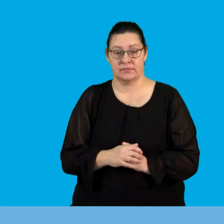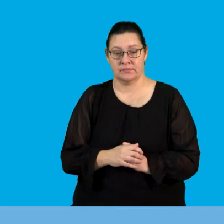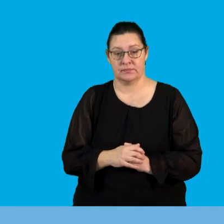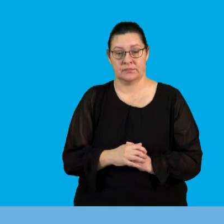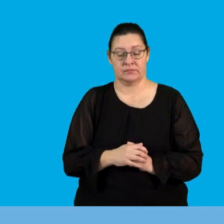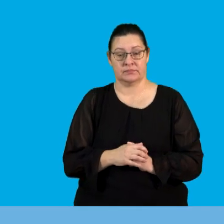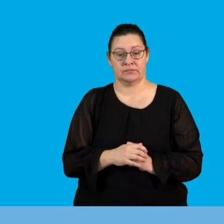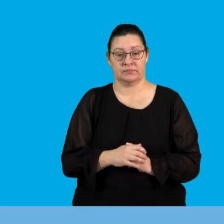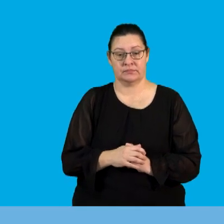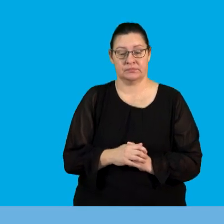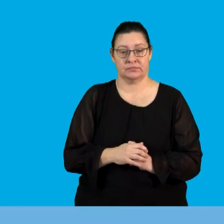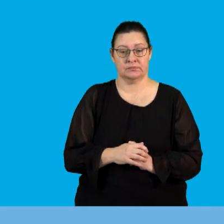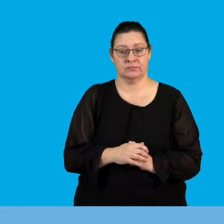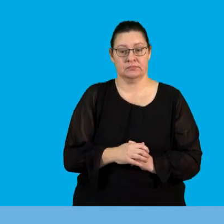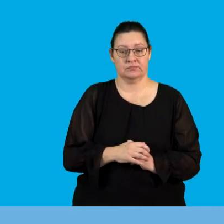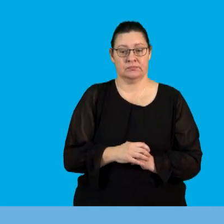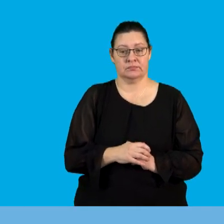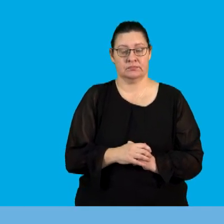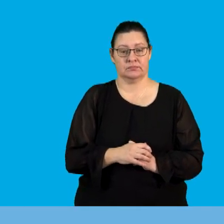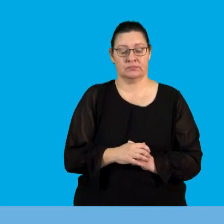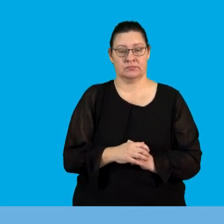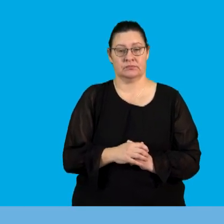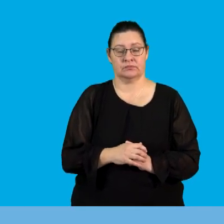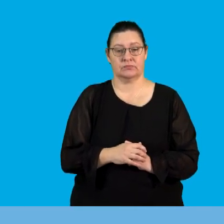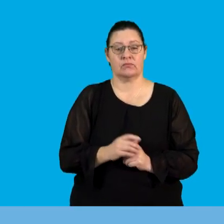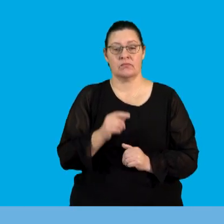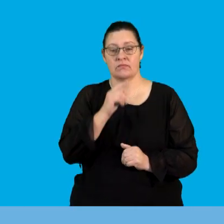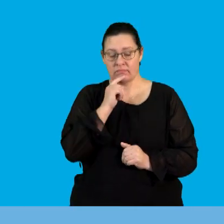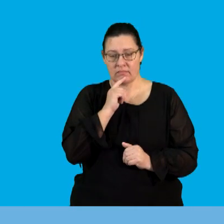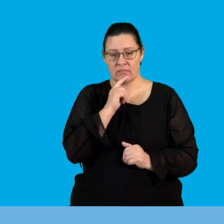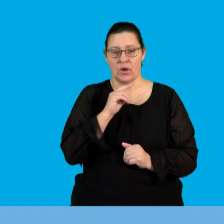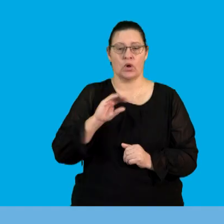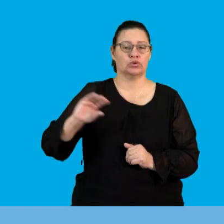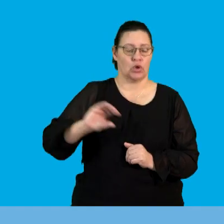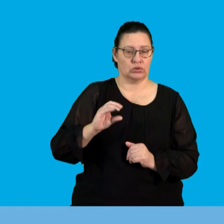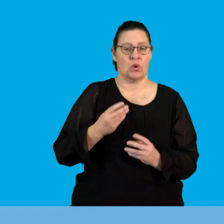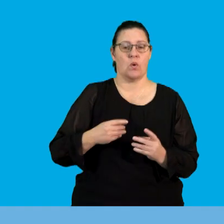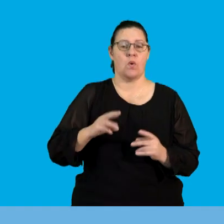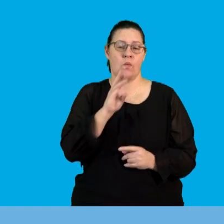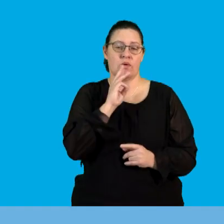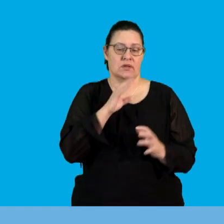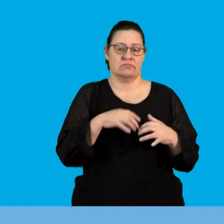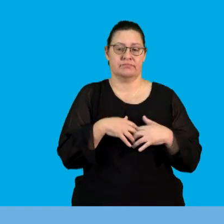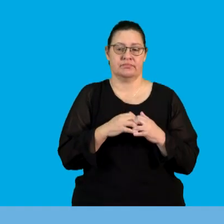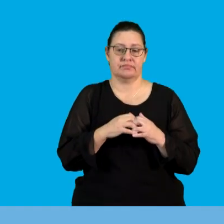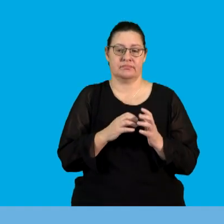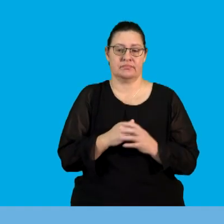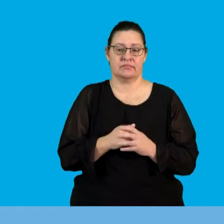salt and water. So this is our salt and water which was